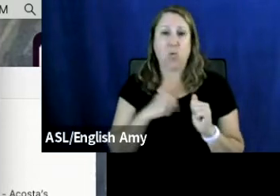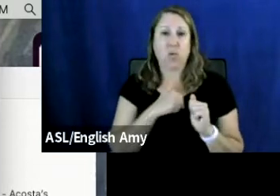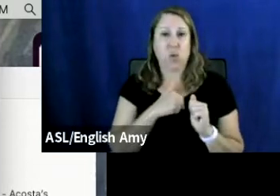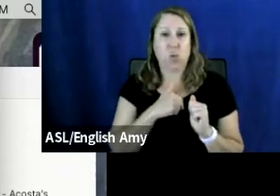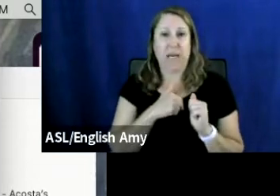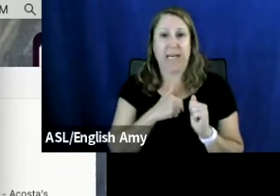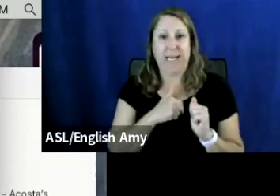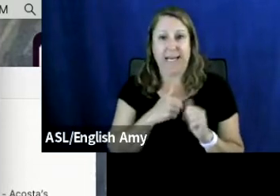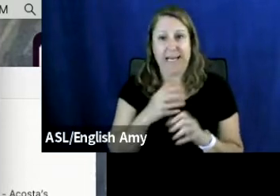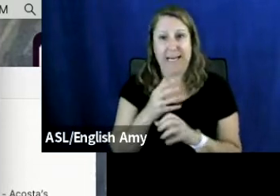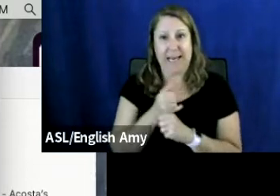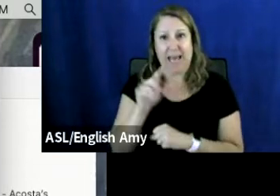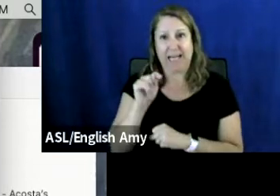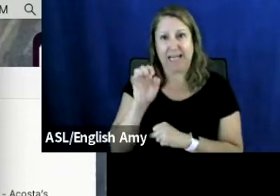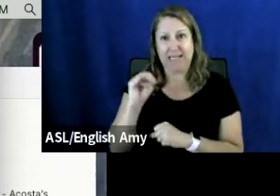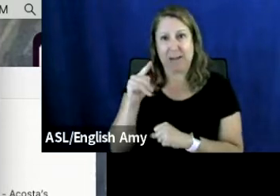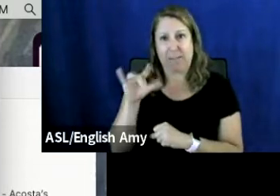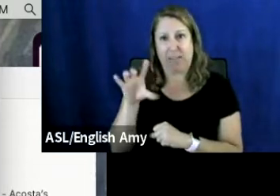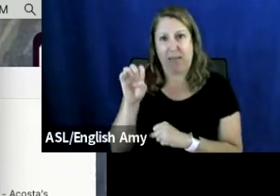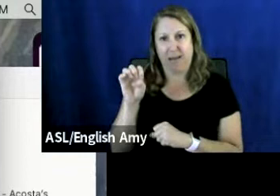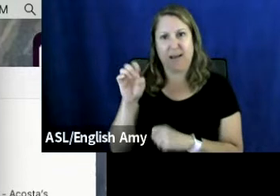saying, contact you, is that?